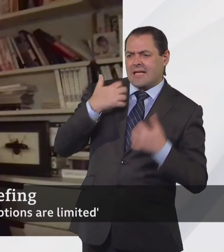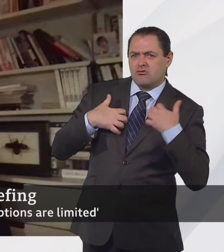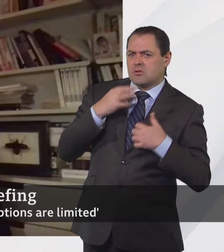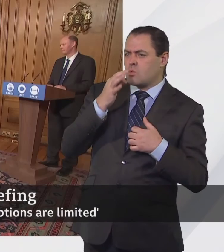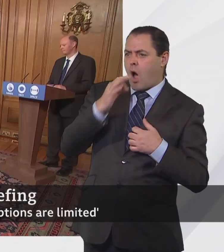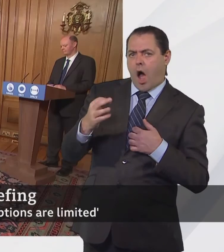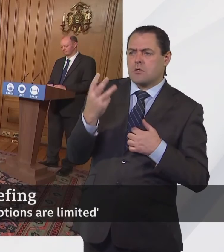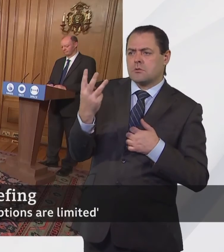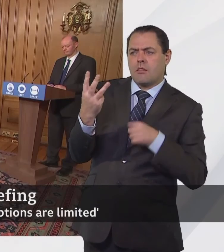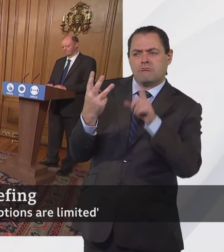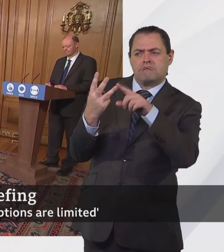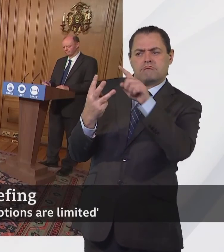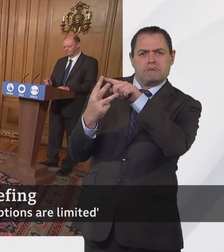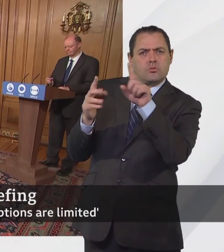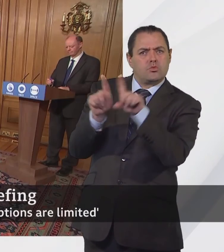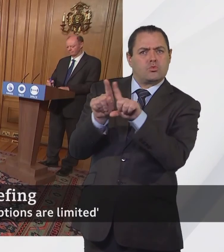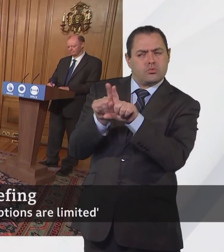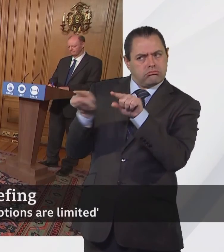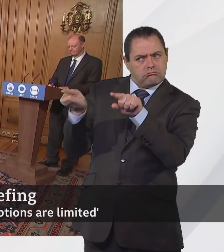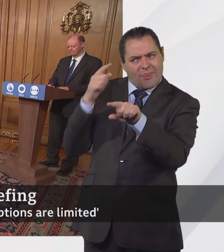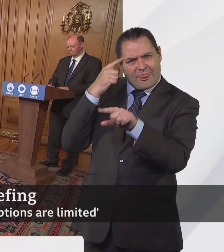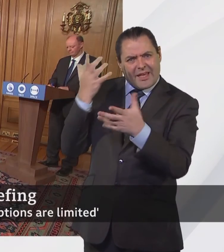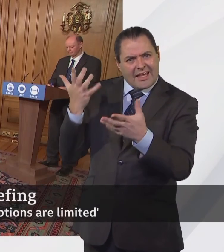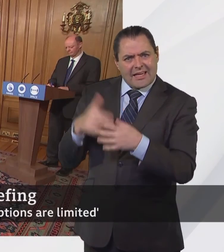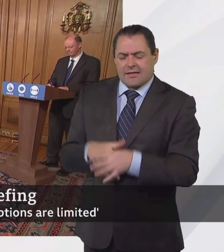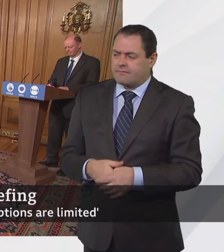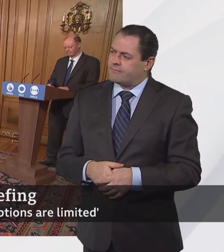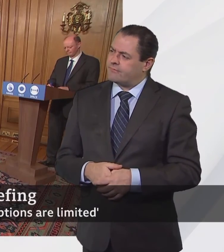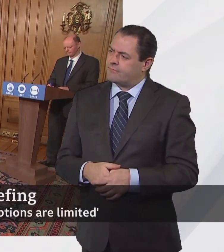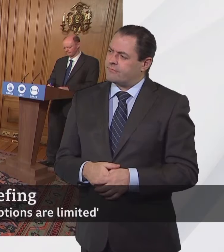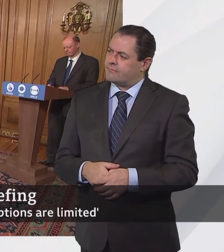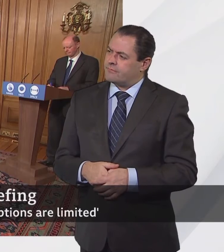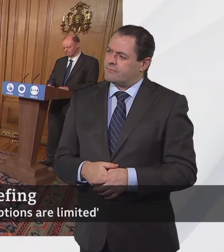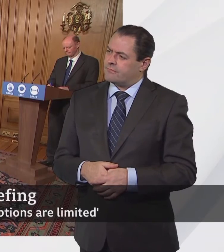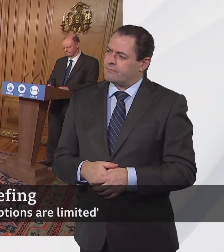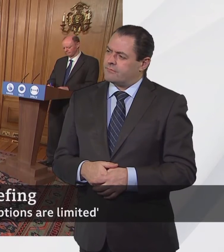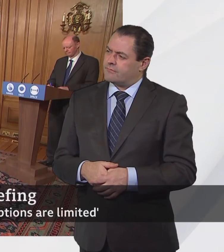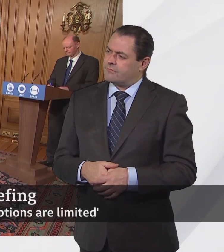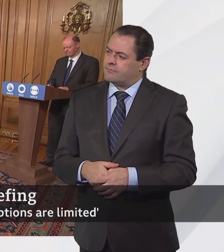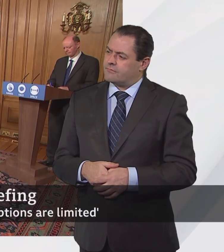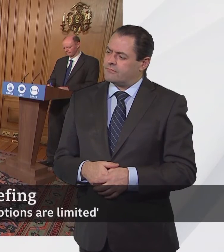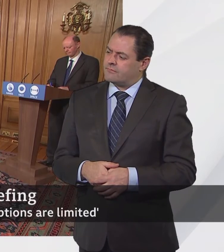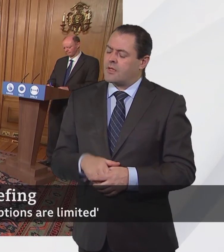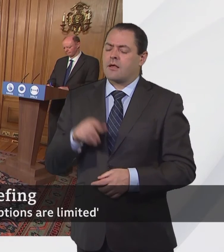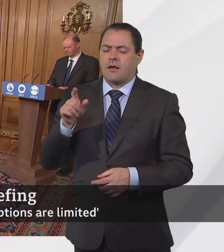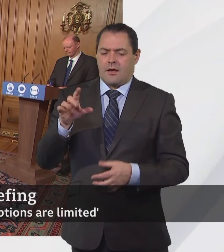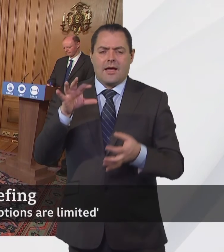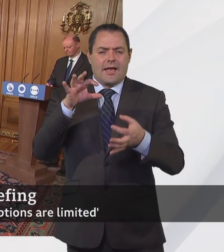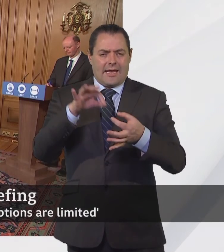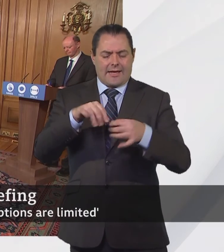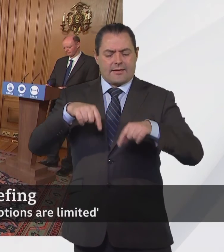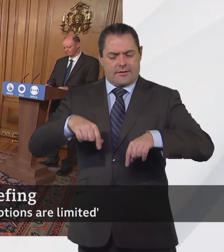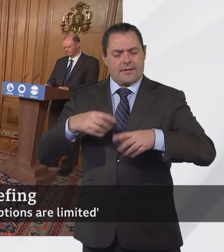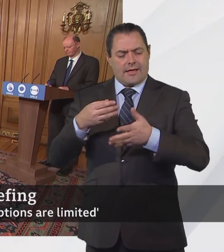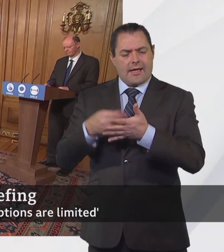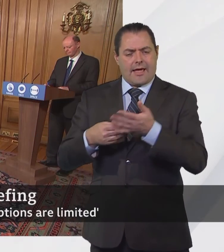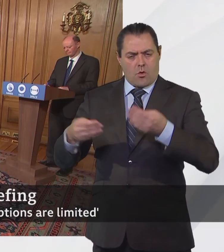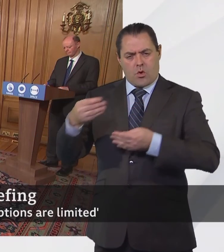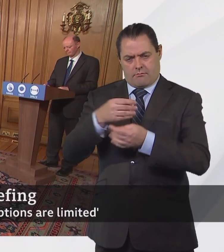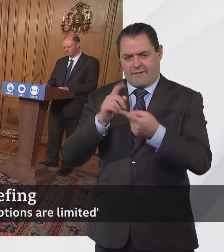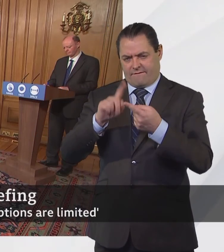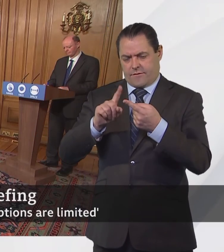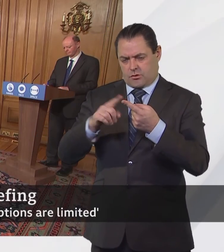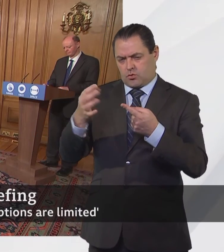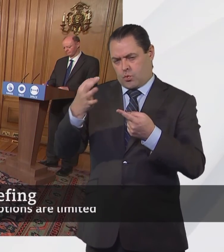that would be helpful. Yeah, well, first of all, on your point about the UK economy